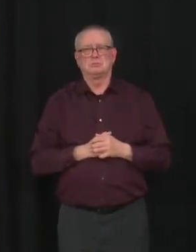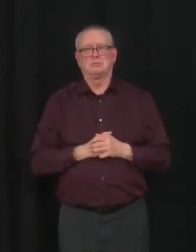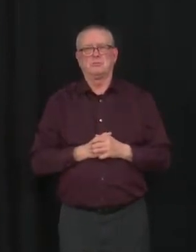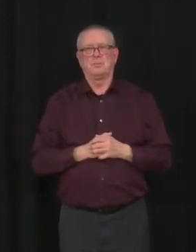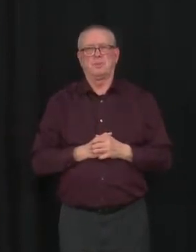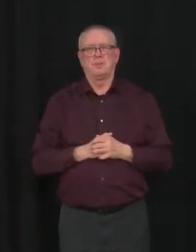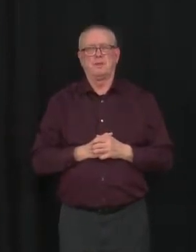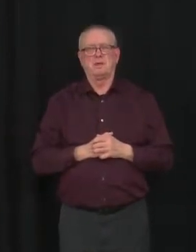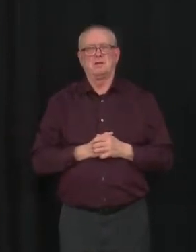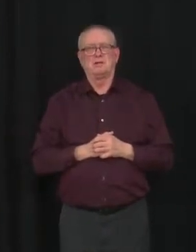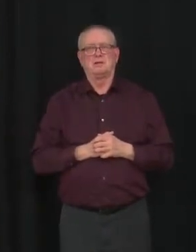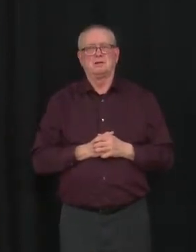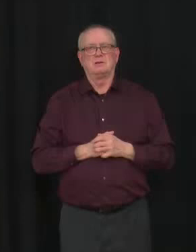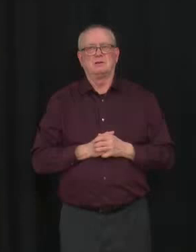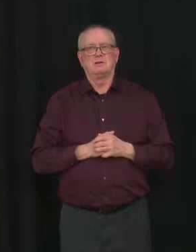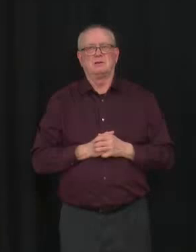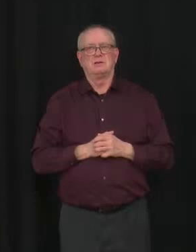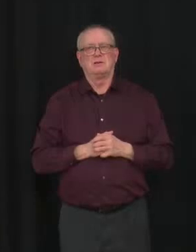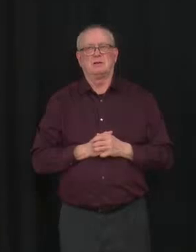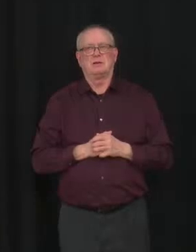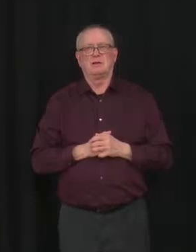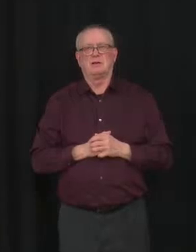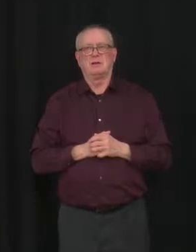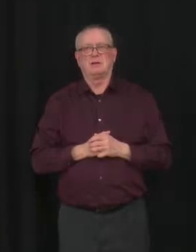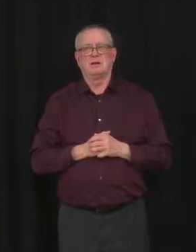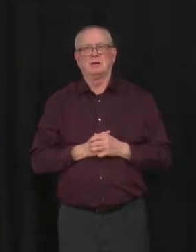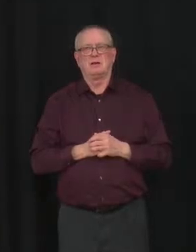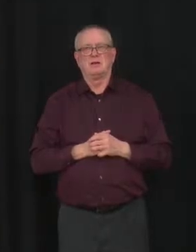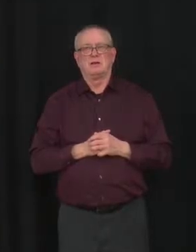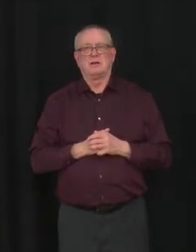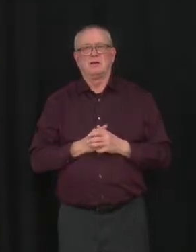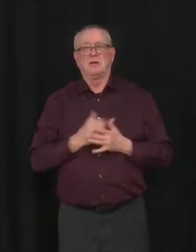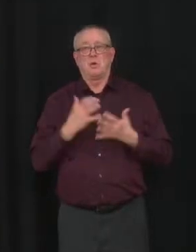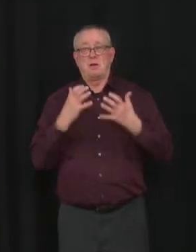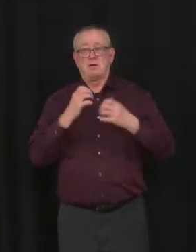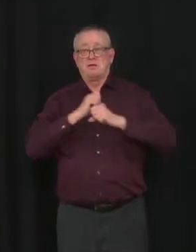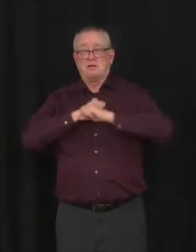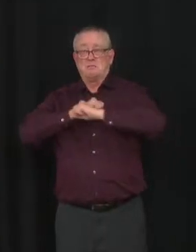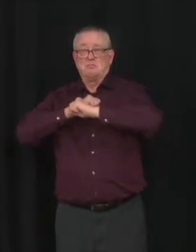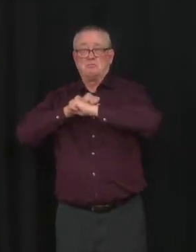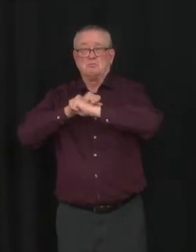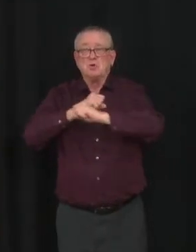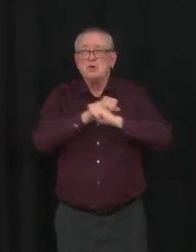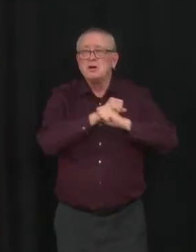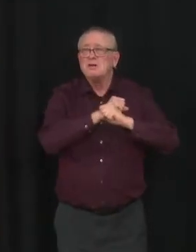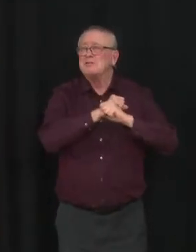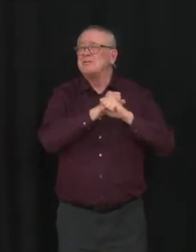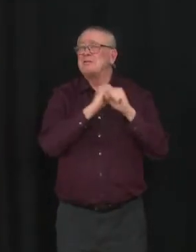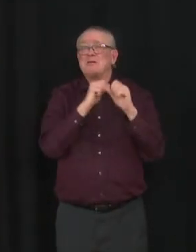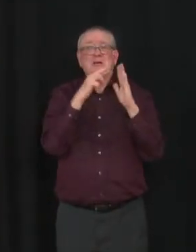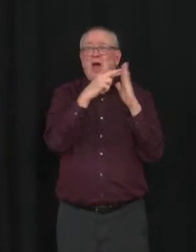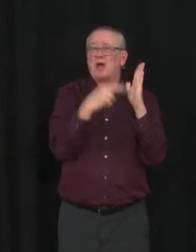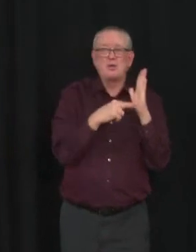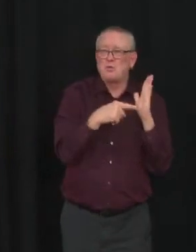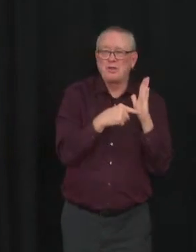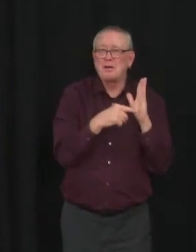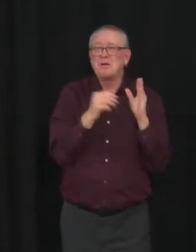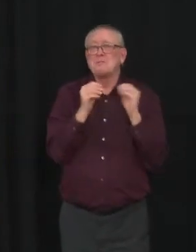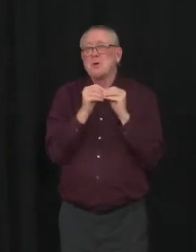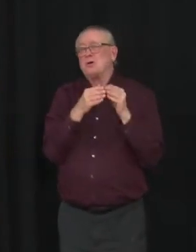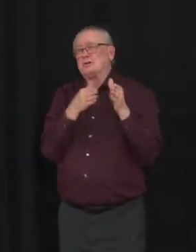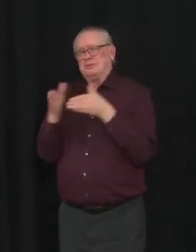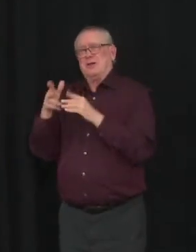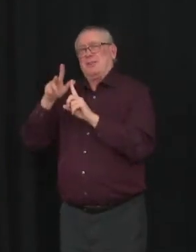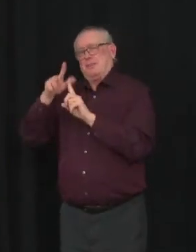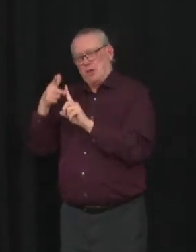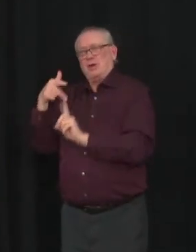where we may have the greatest vulnerability, I think it's in the relatively low uptake so far of booster shots. So that is